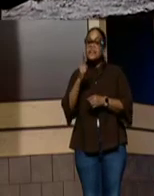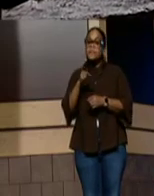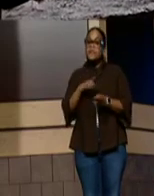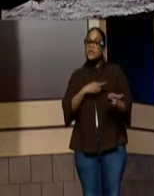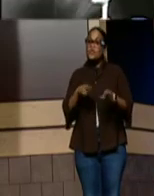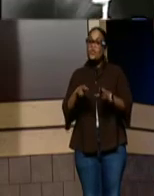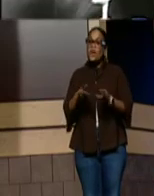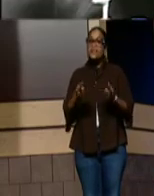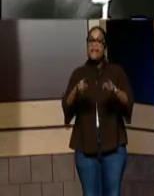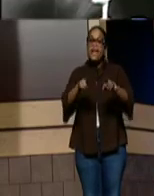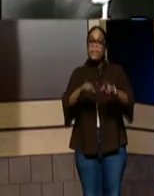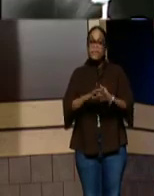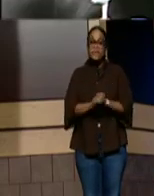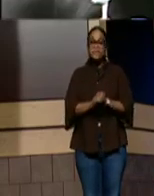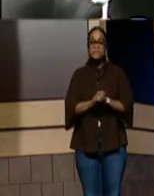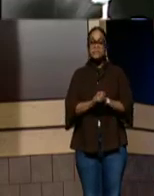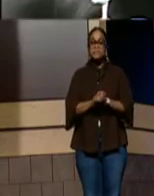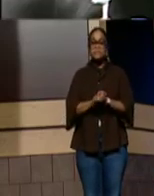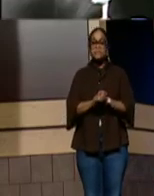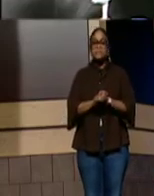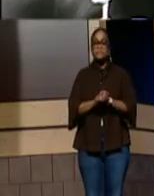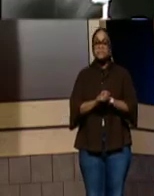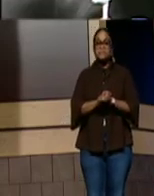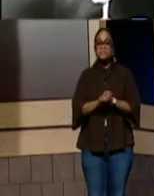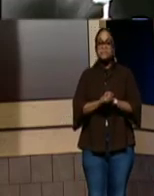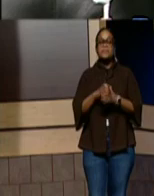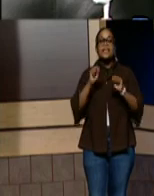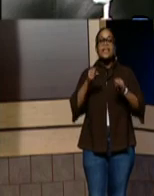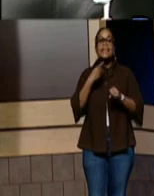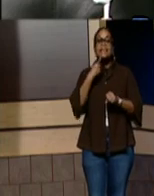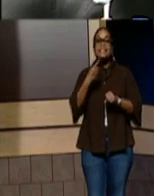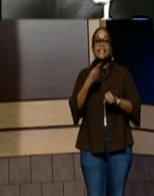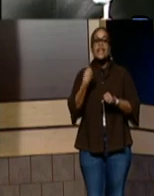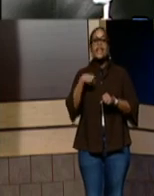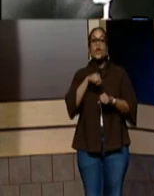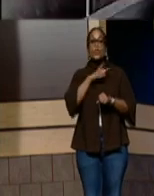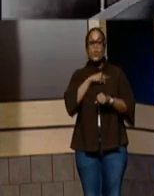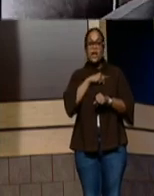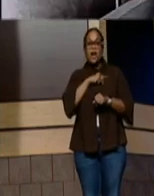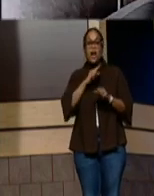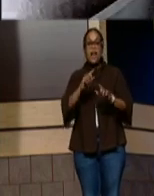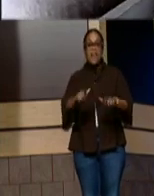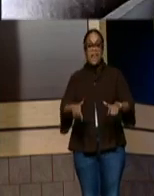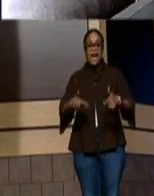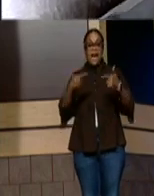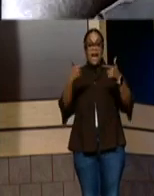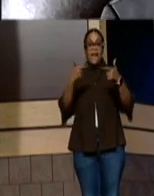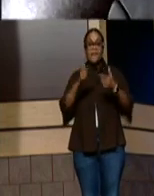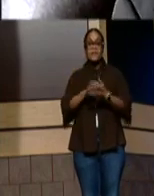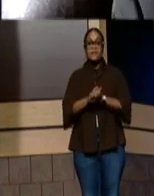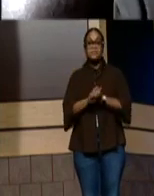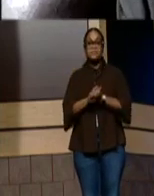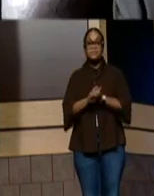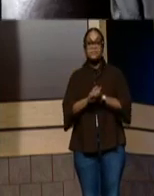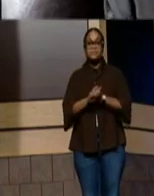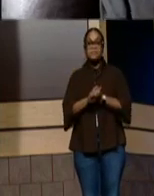this virus. Well, before I throw it back to Bishop Smith, let me say that we are also streaming. And there are over 500